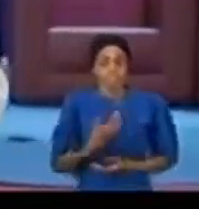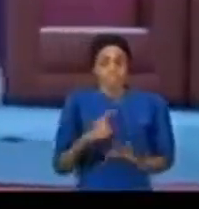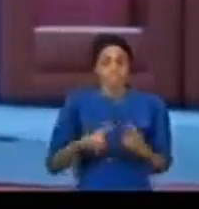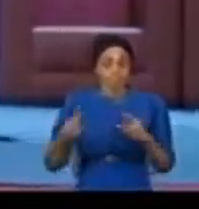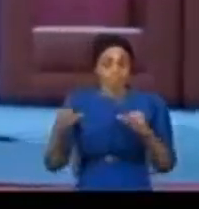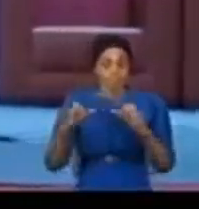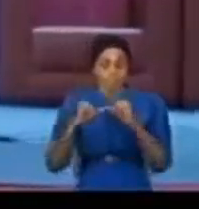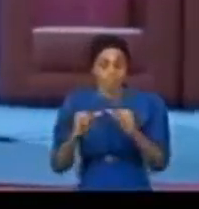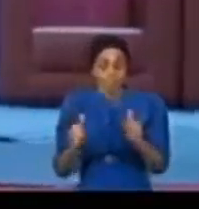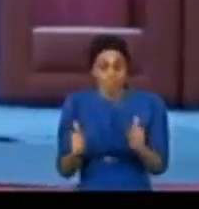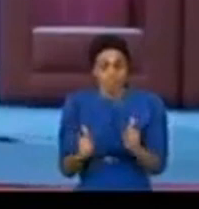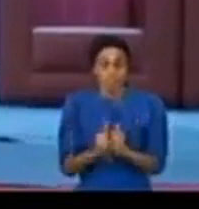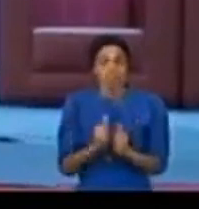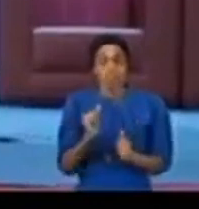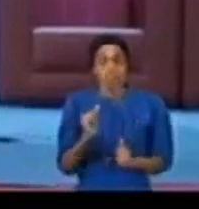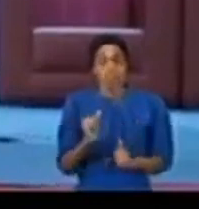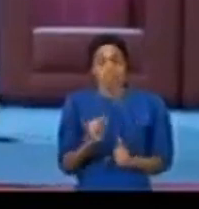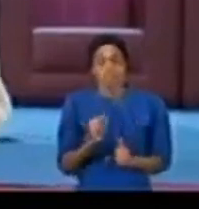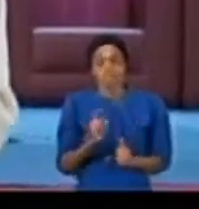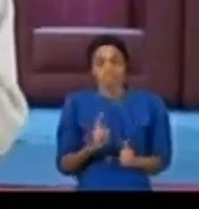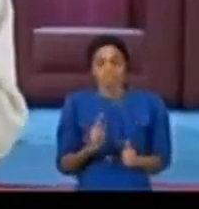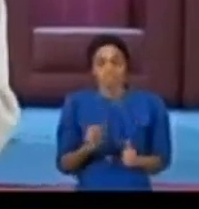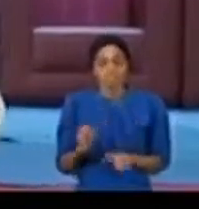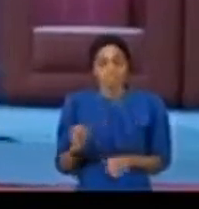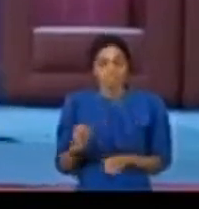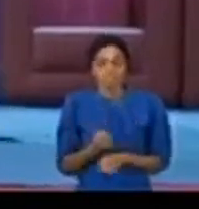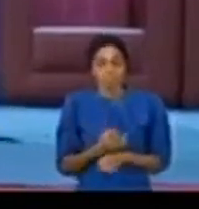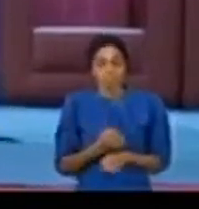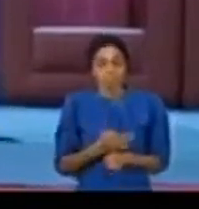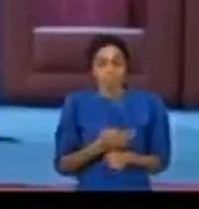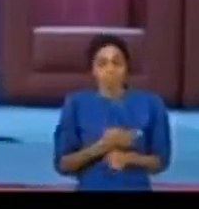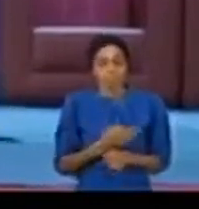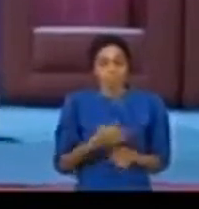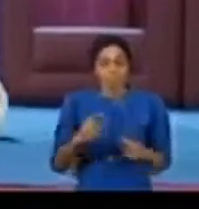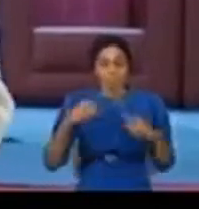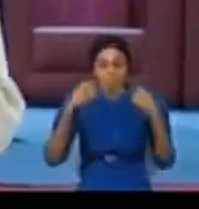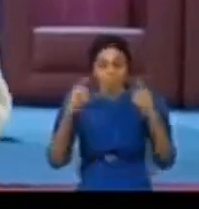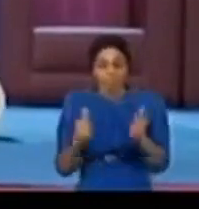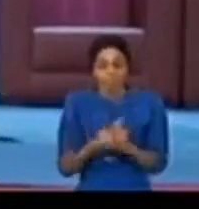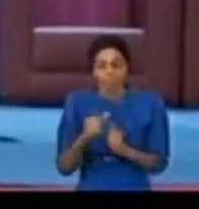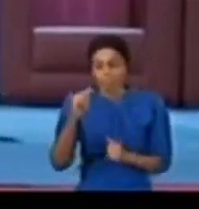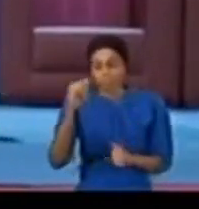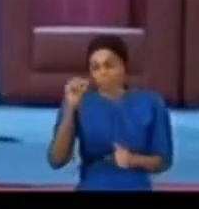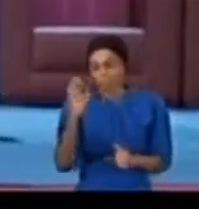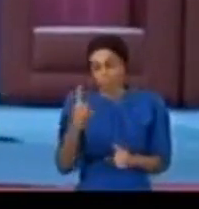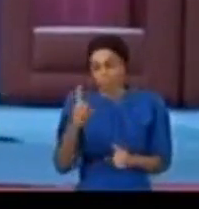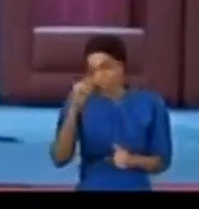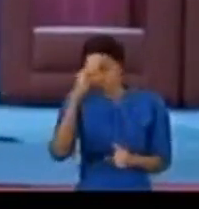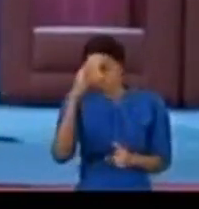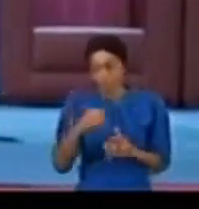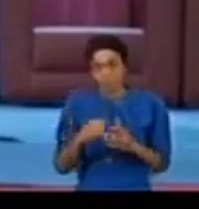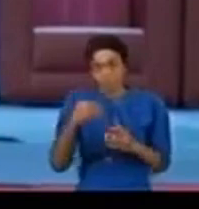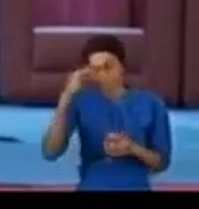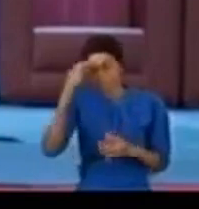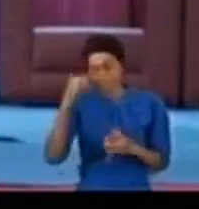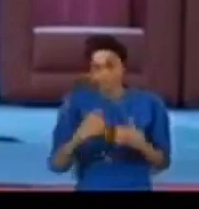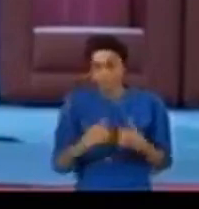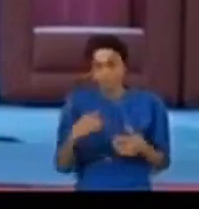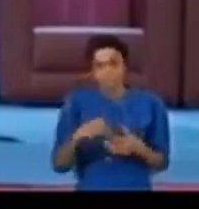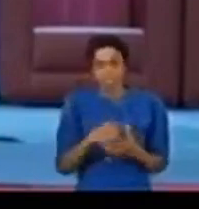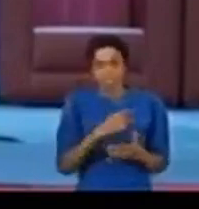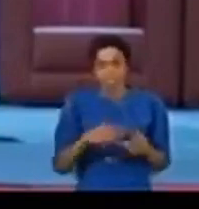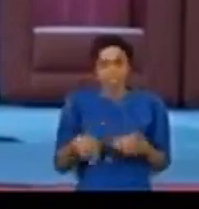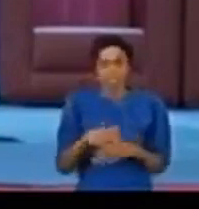In order to excel with our Father, one of the best fathers I have to God's kingdom. And lo and behold, as I